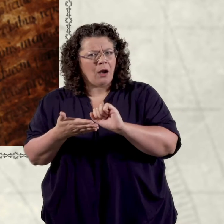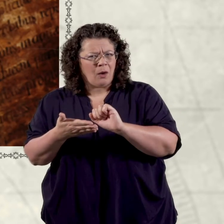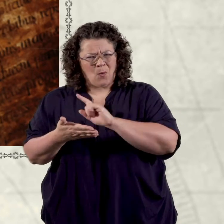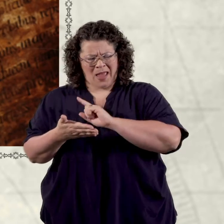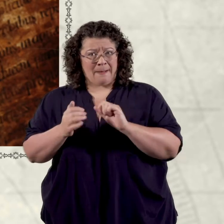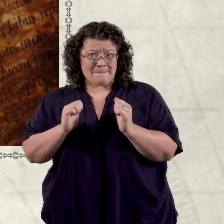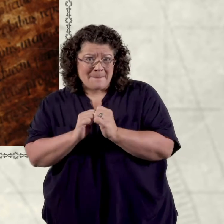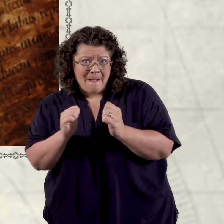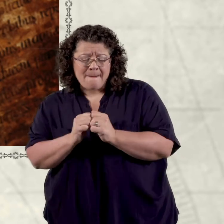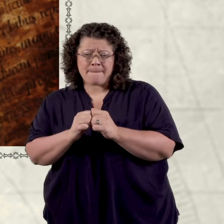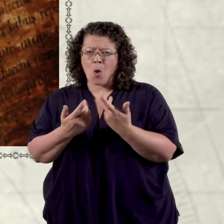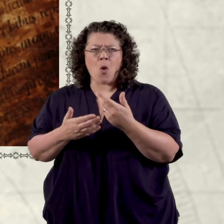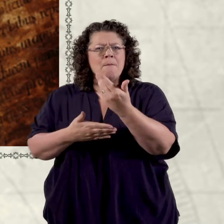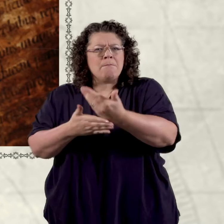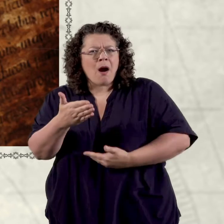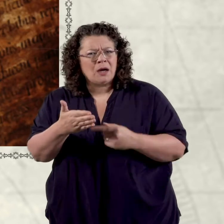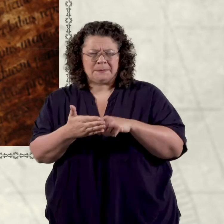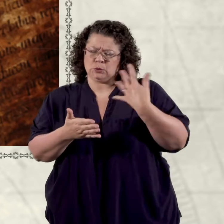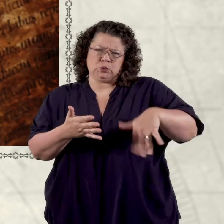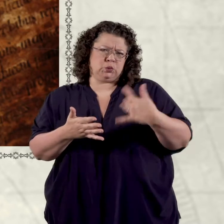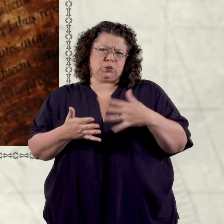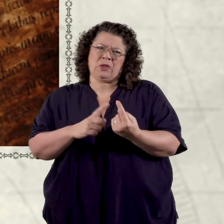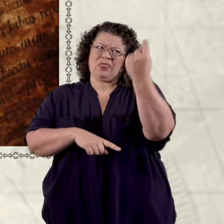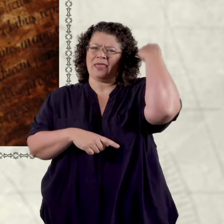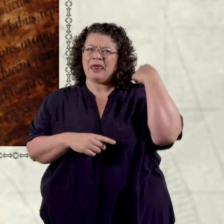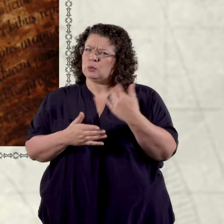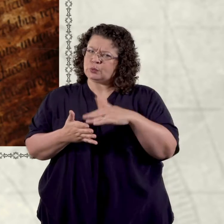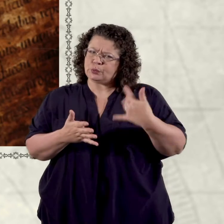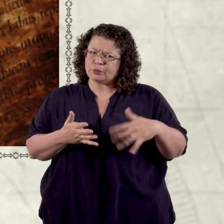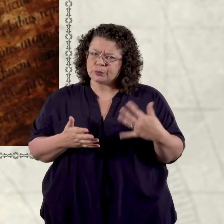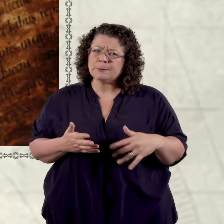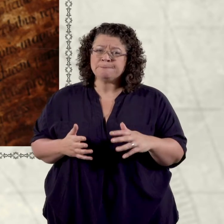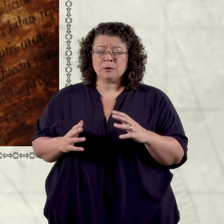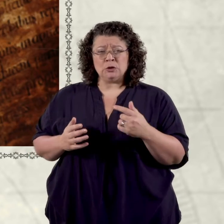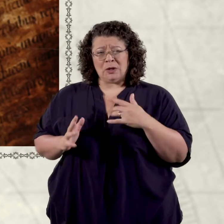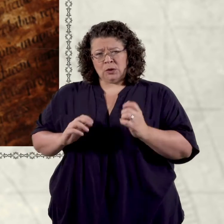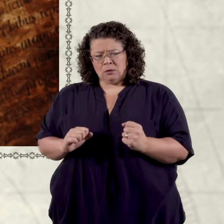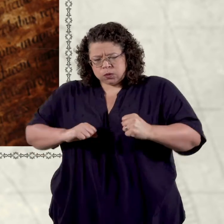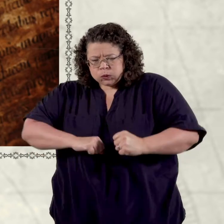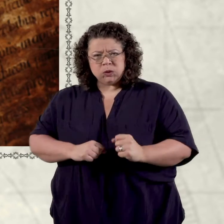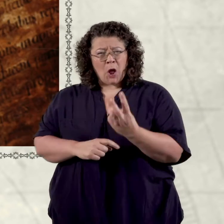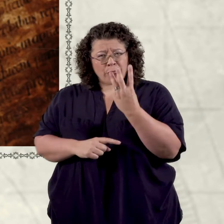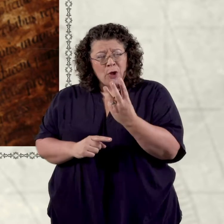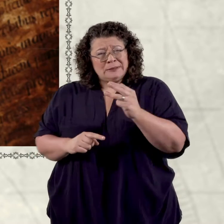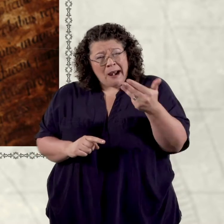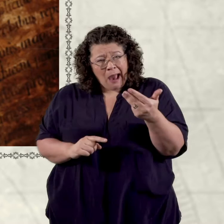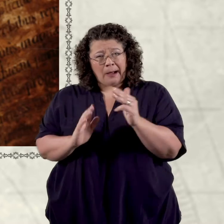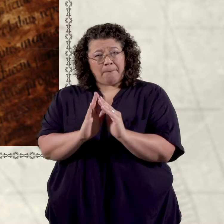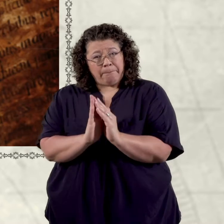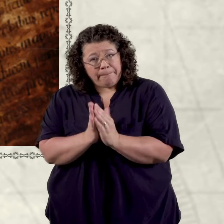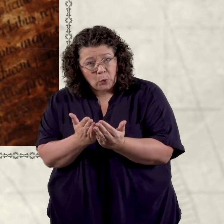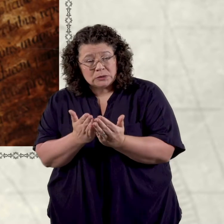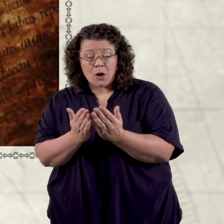because paper or parchment was very expensive back then. I had work ahead of me. 39 books in the Old